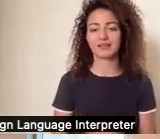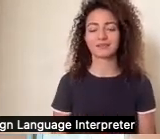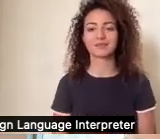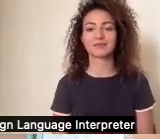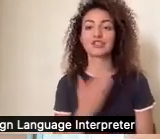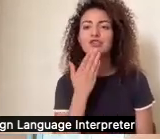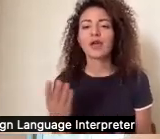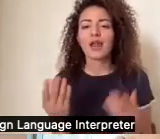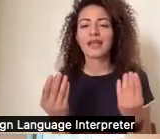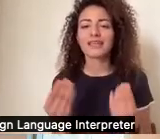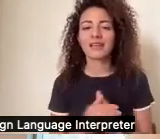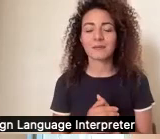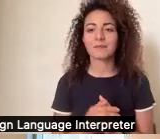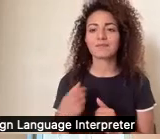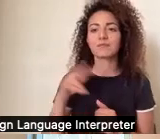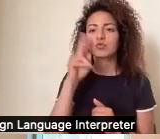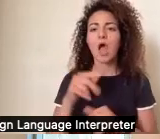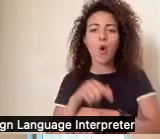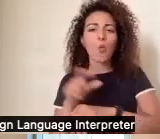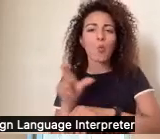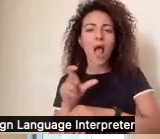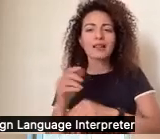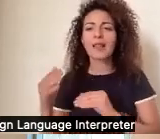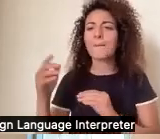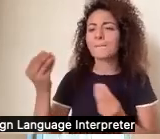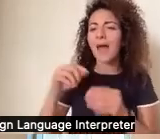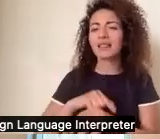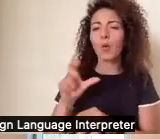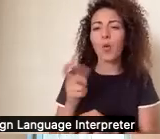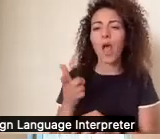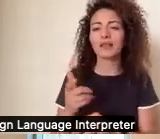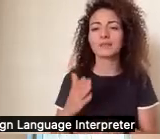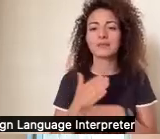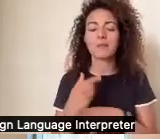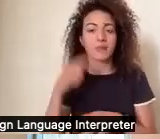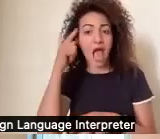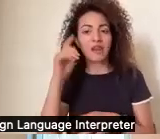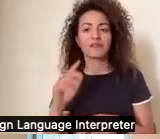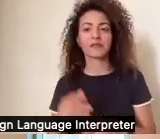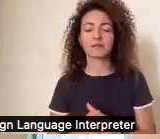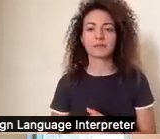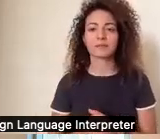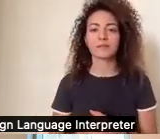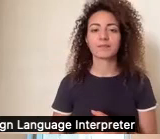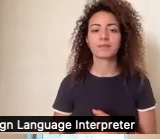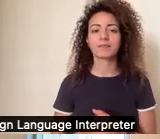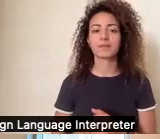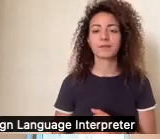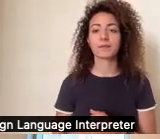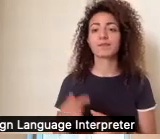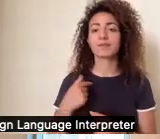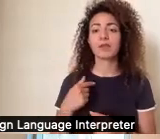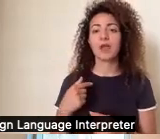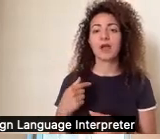Thank you very much, Mark. Can I just ask you how much time we have left? Because I don't know. This is, yeah, well, we are technically